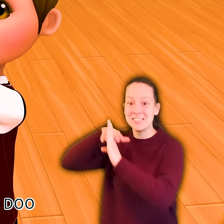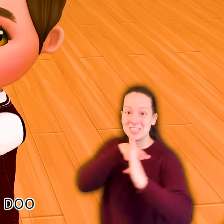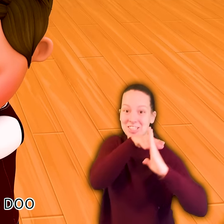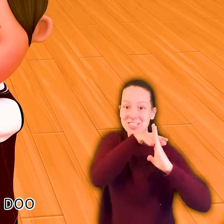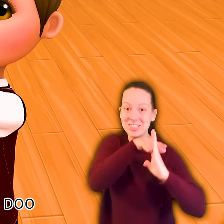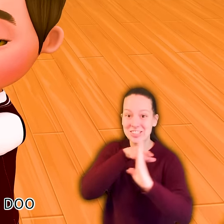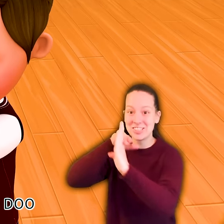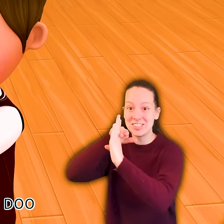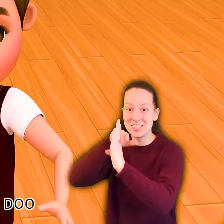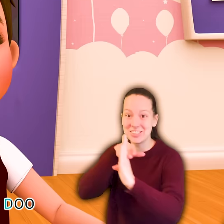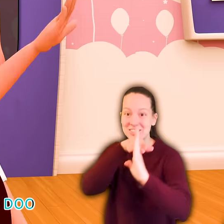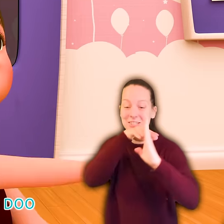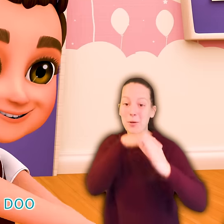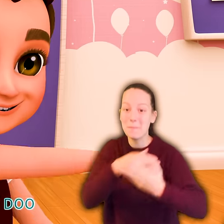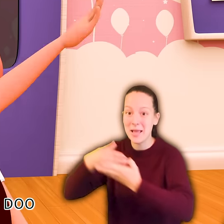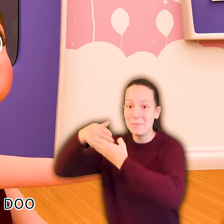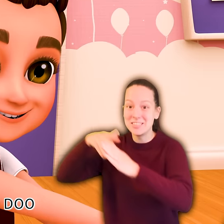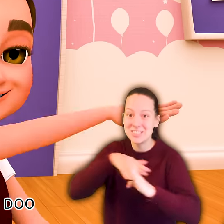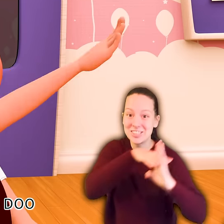baby shark